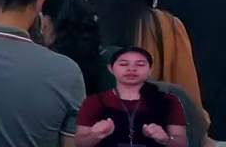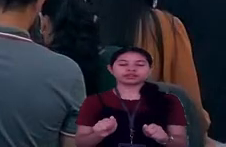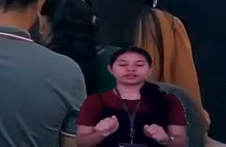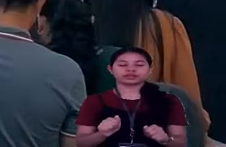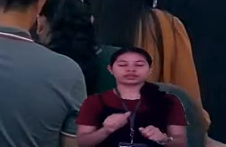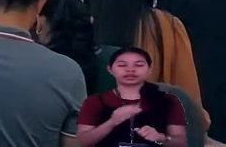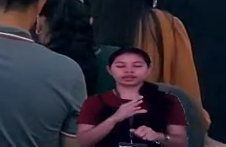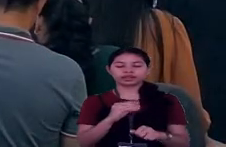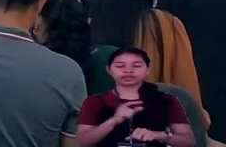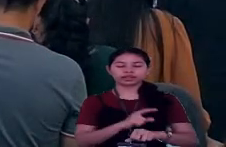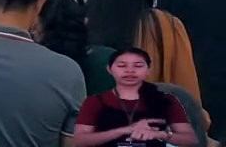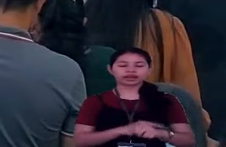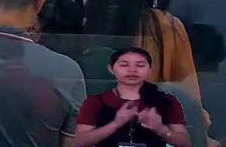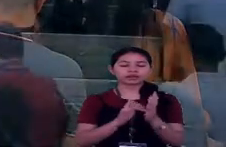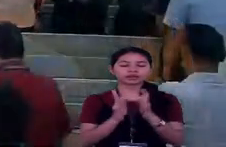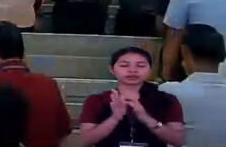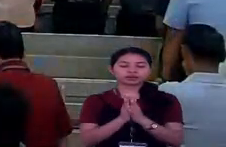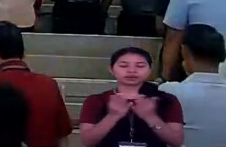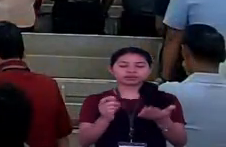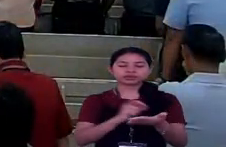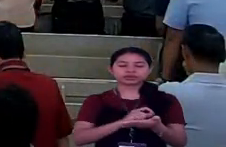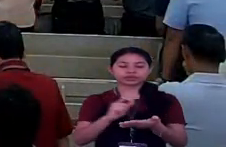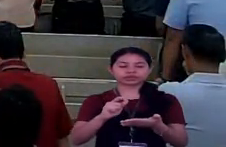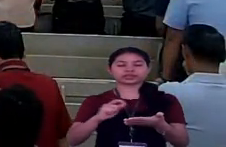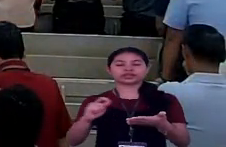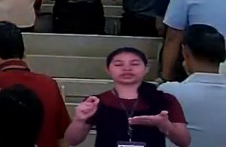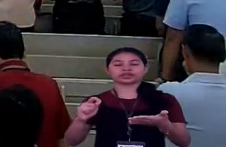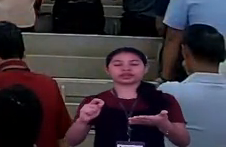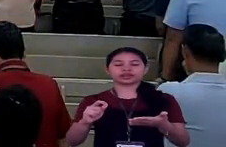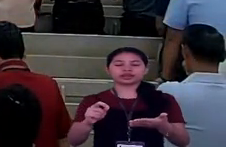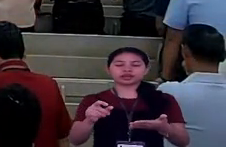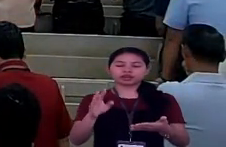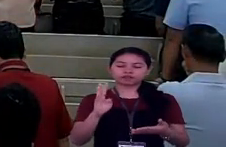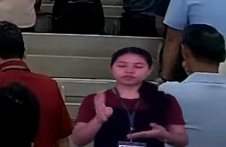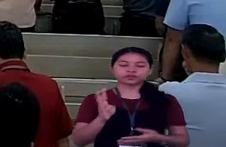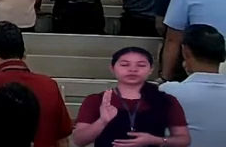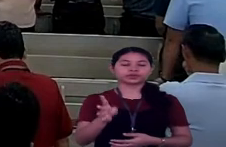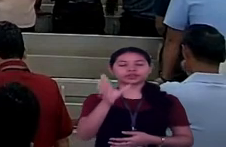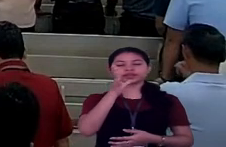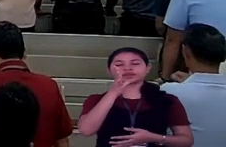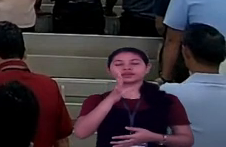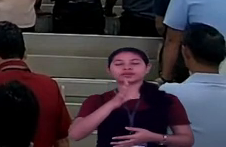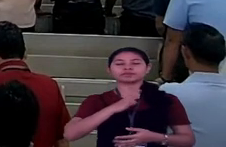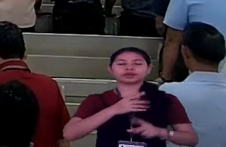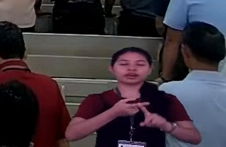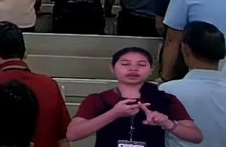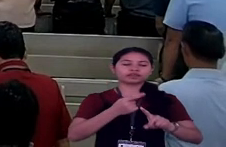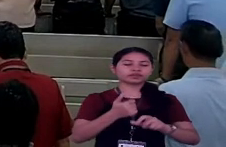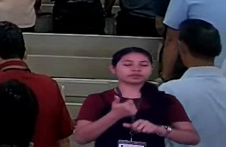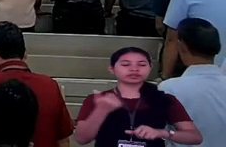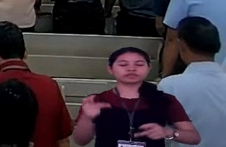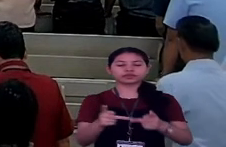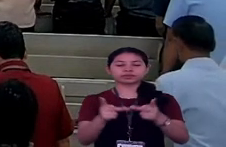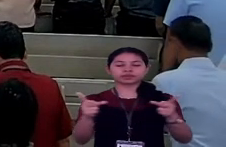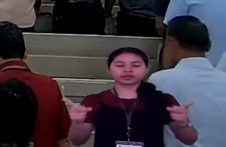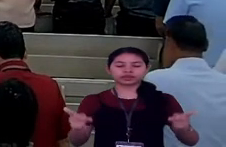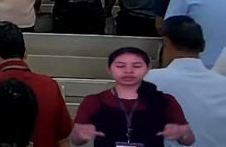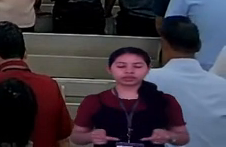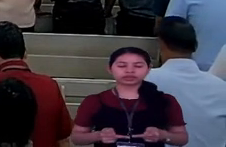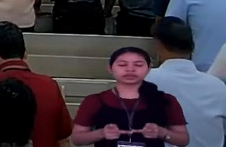when the Bible was written, 40 men from different walks of life and